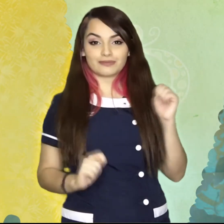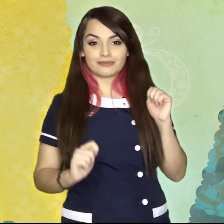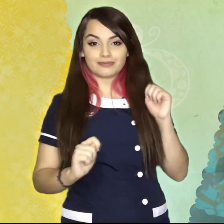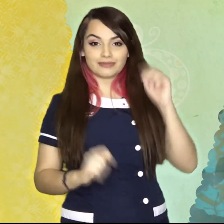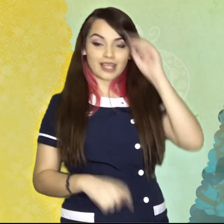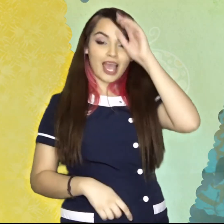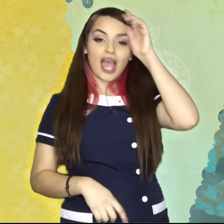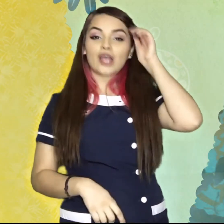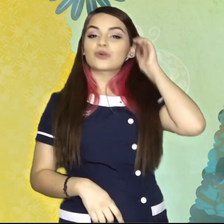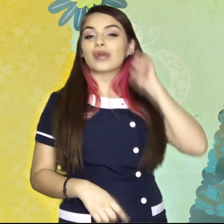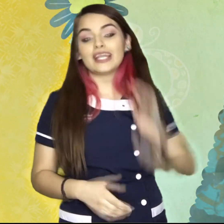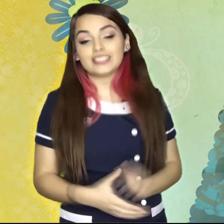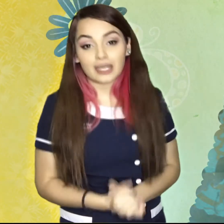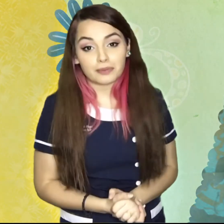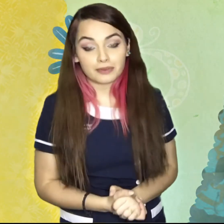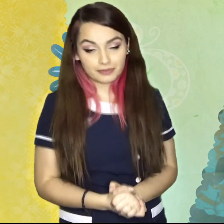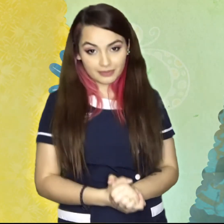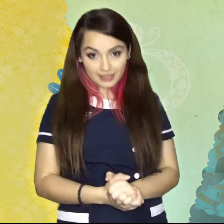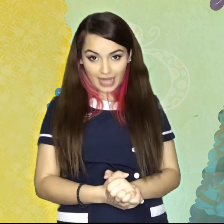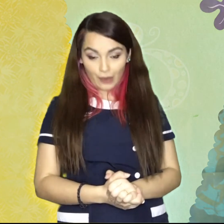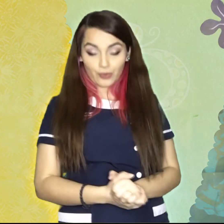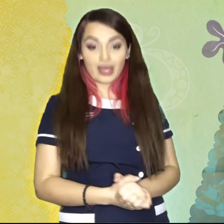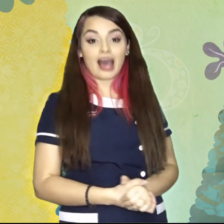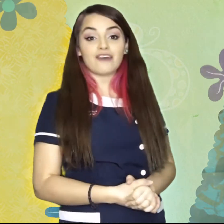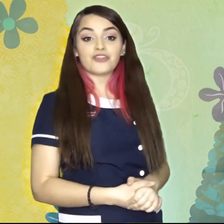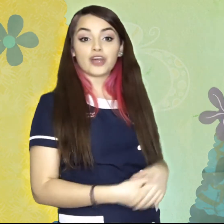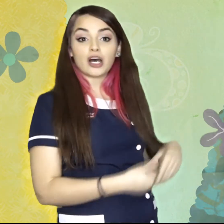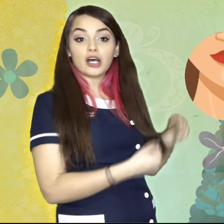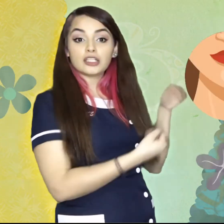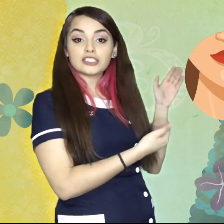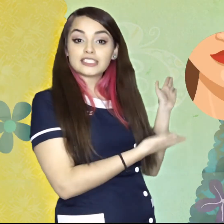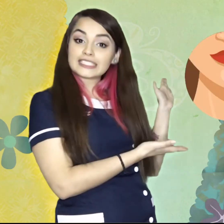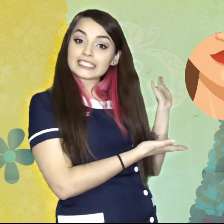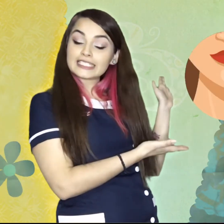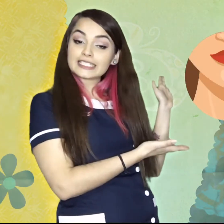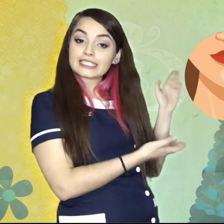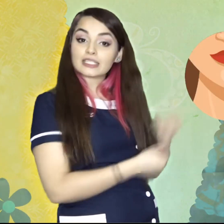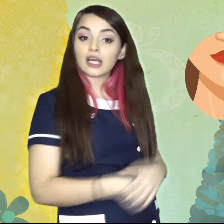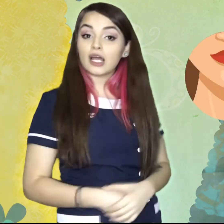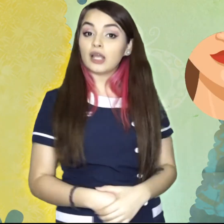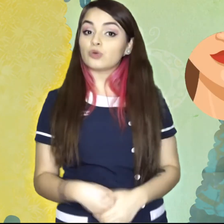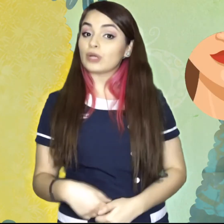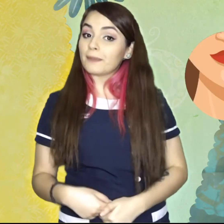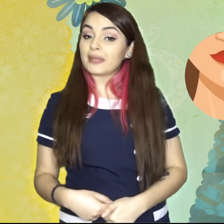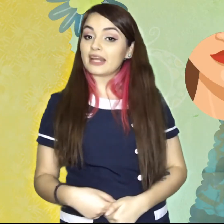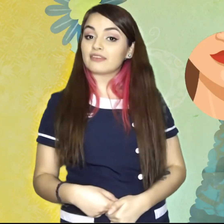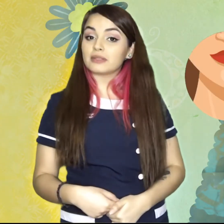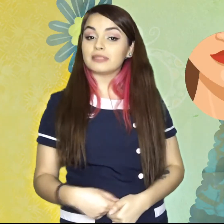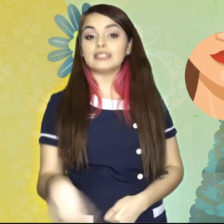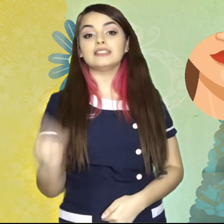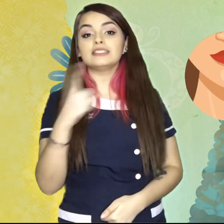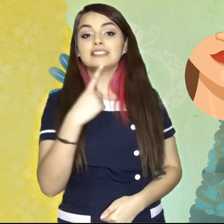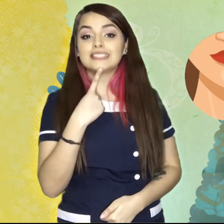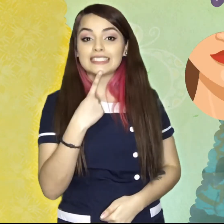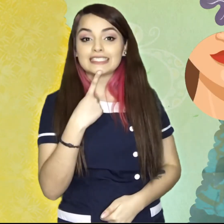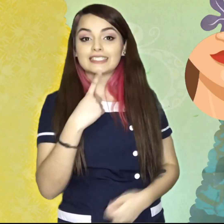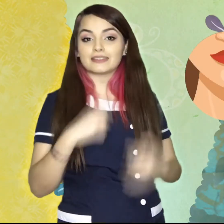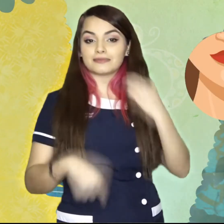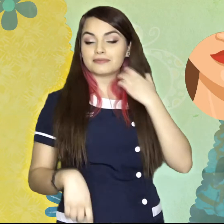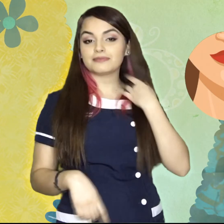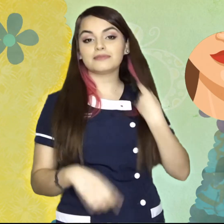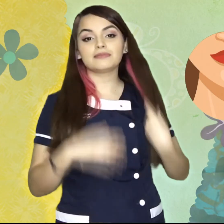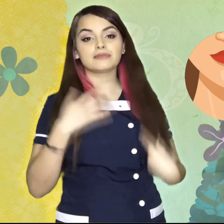Nose. Great job. Now we have the chin. Repeat after me.